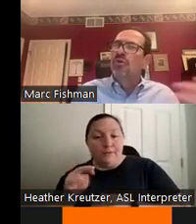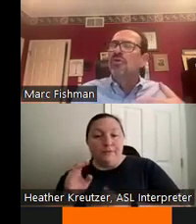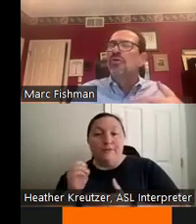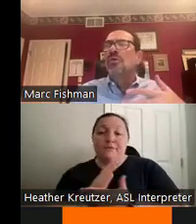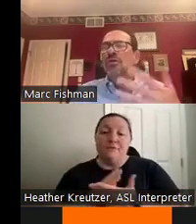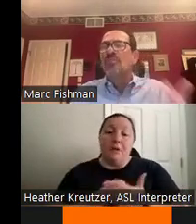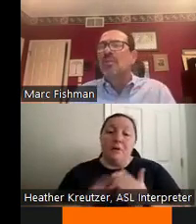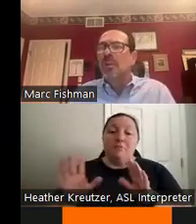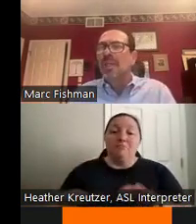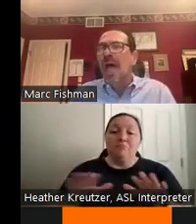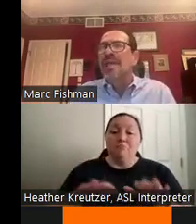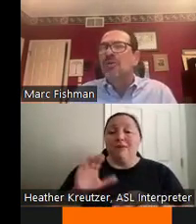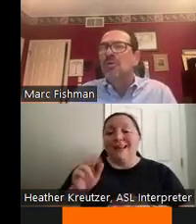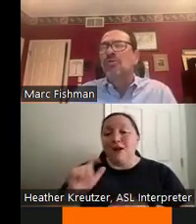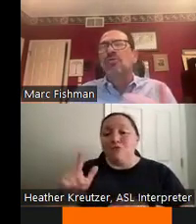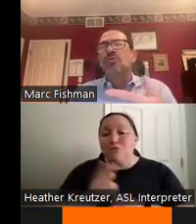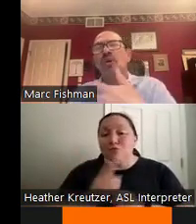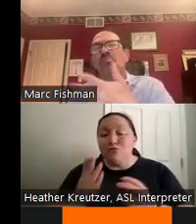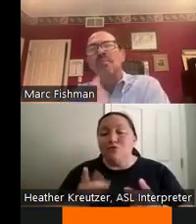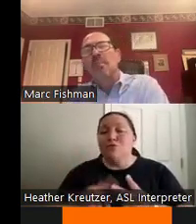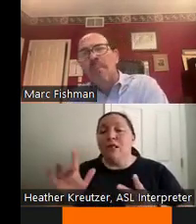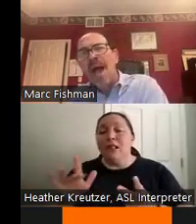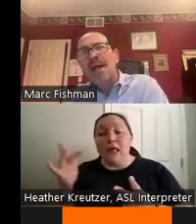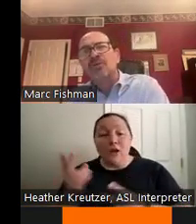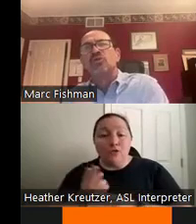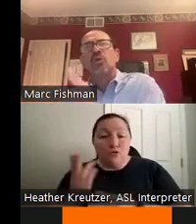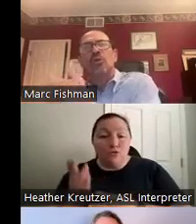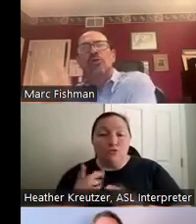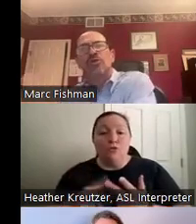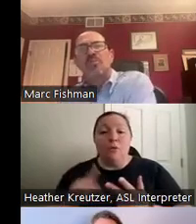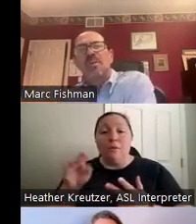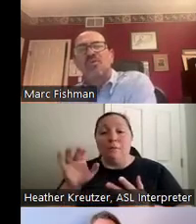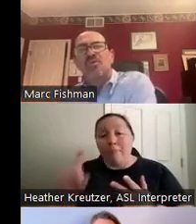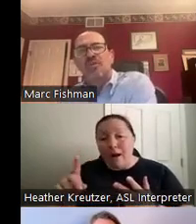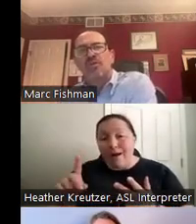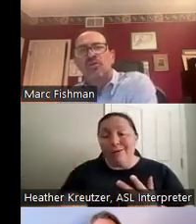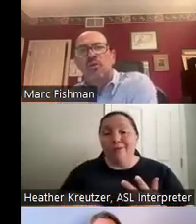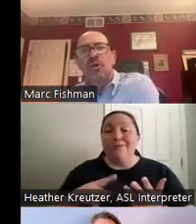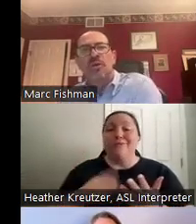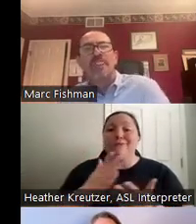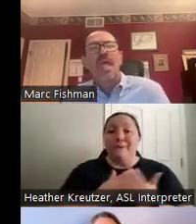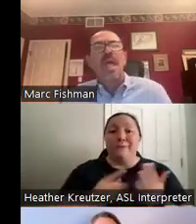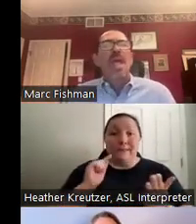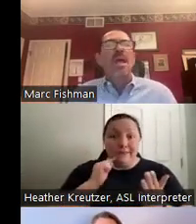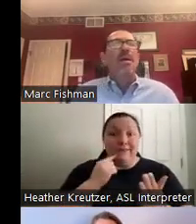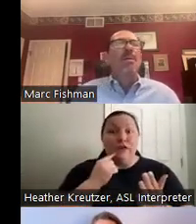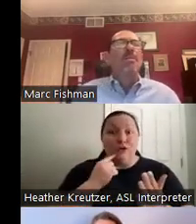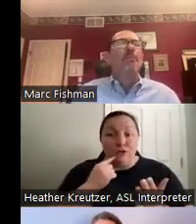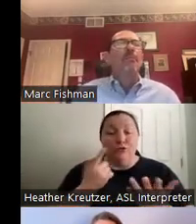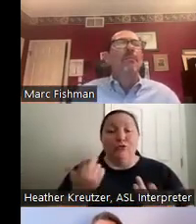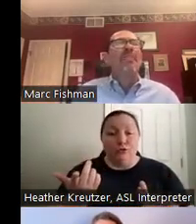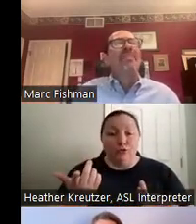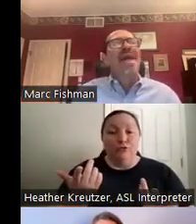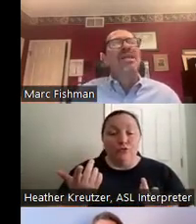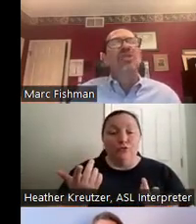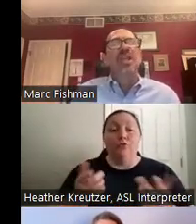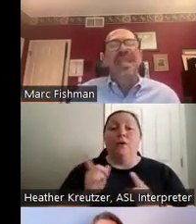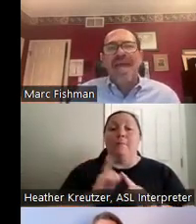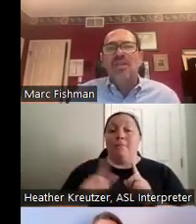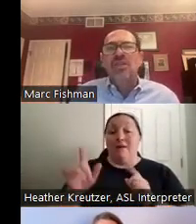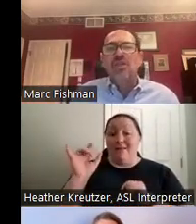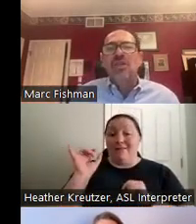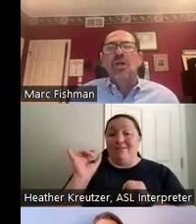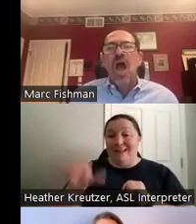casual users, some people light users, some people mild disorder, some people severe disorder. But that